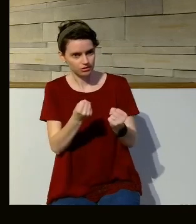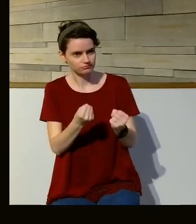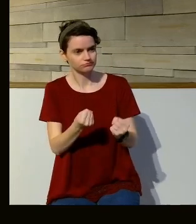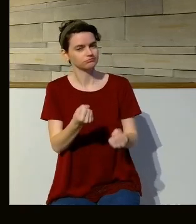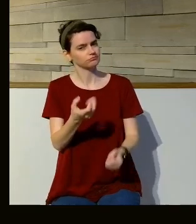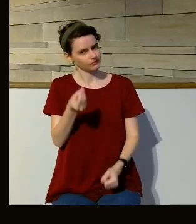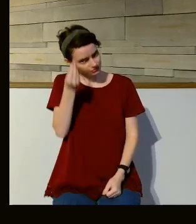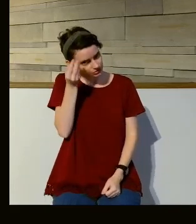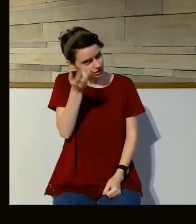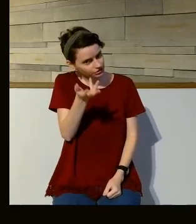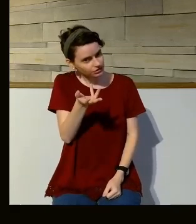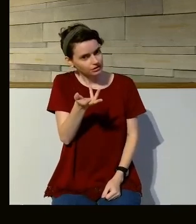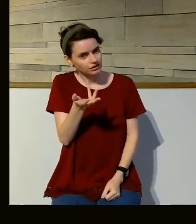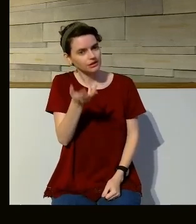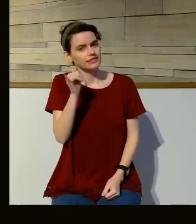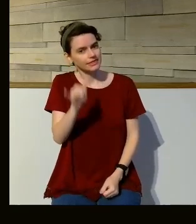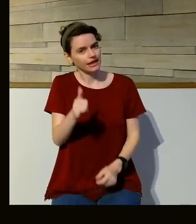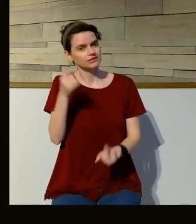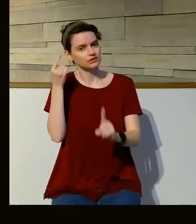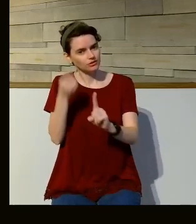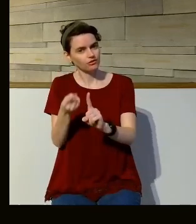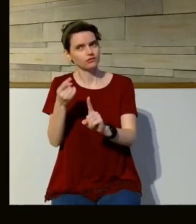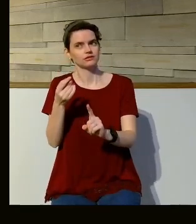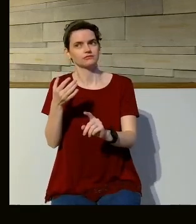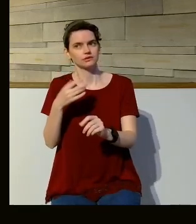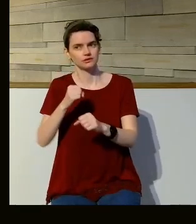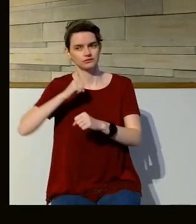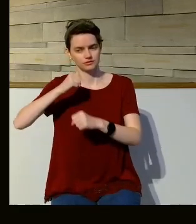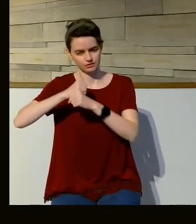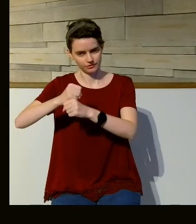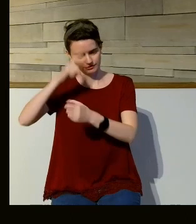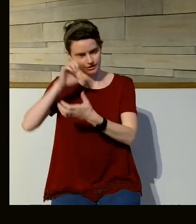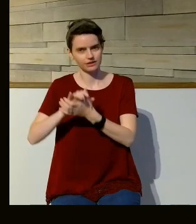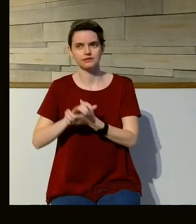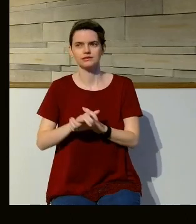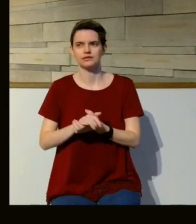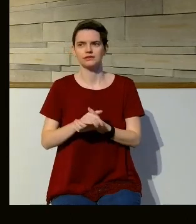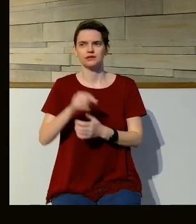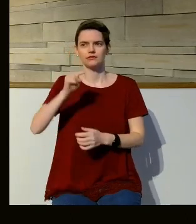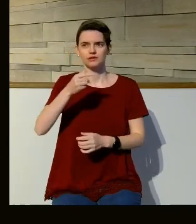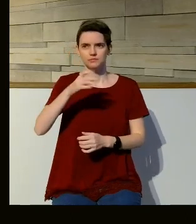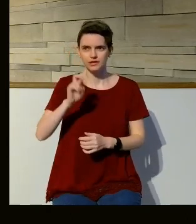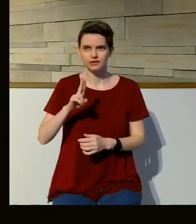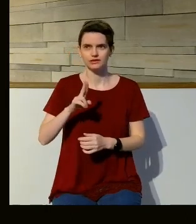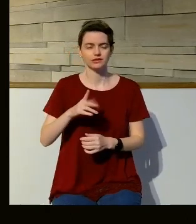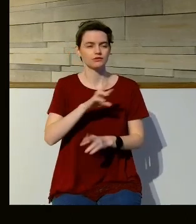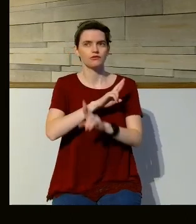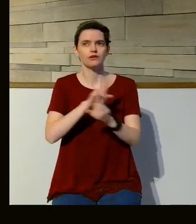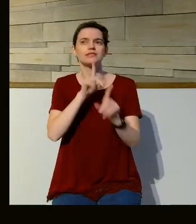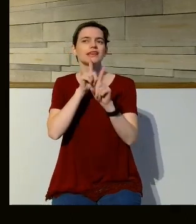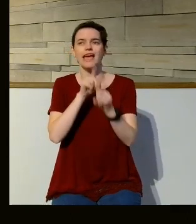to you that is in part the discipline and task of apologetics. When we look at scripture, 1 Peter 3:15 says, to be ready to give an